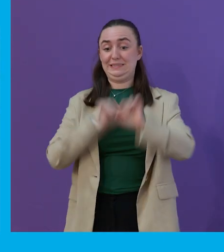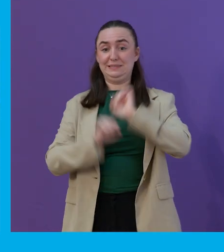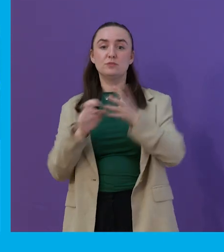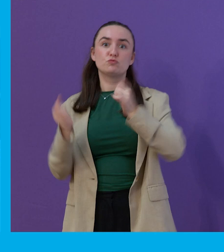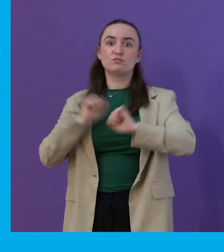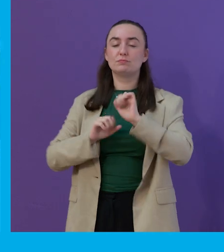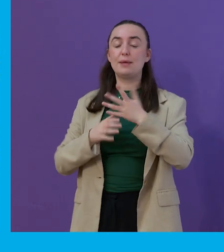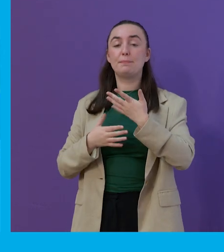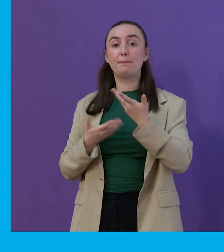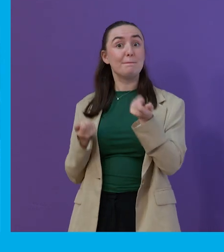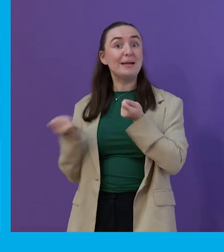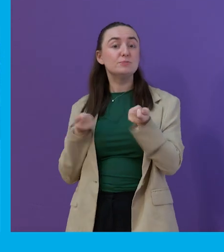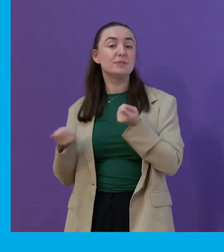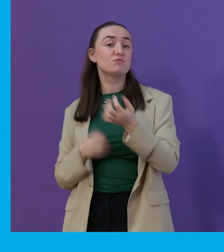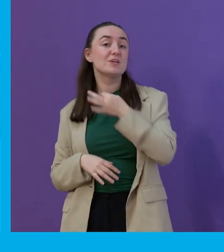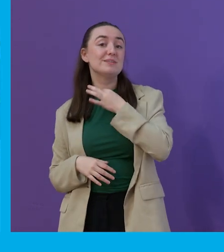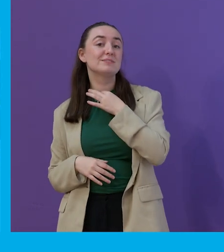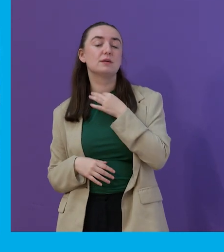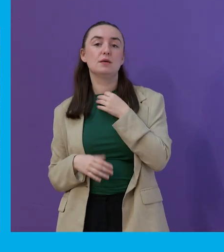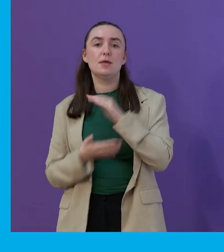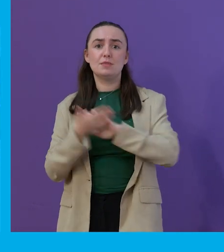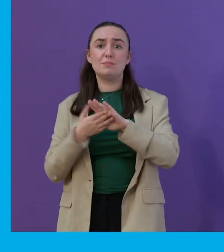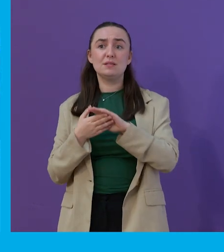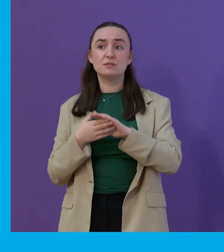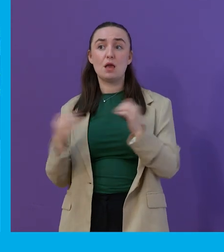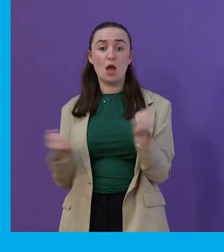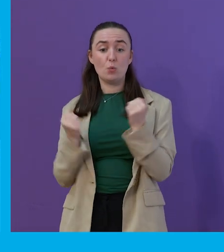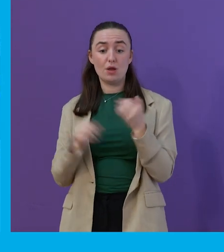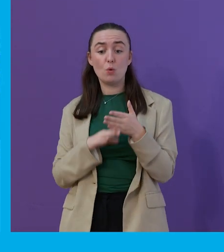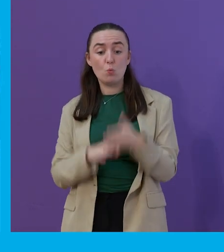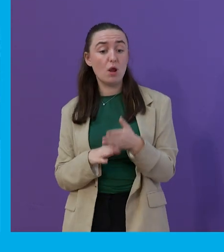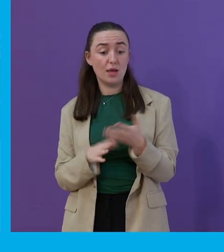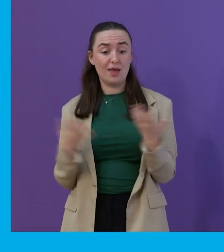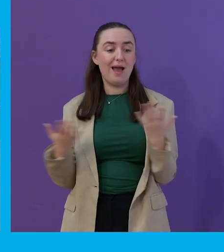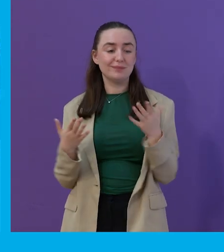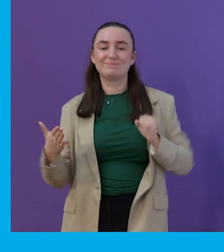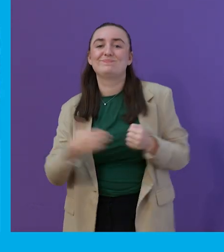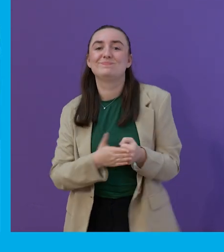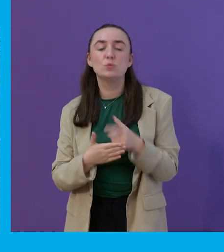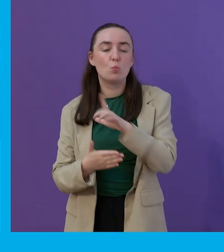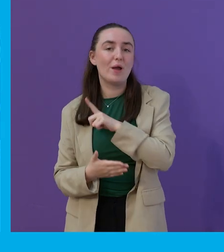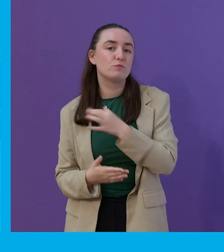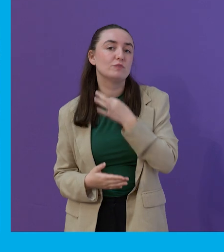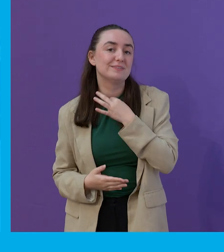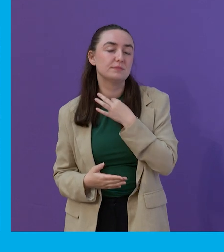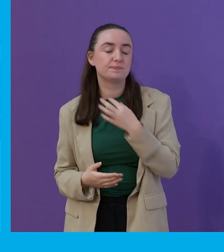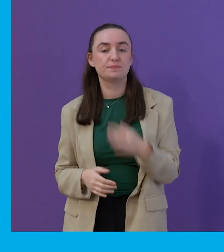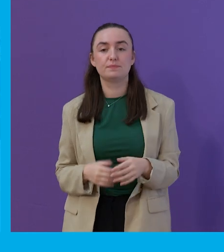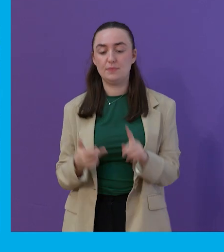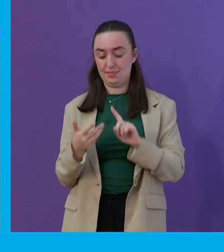management has undermined a lot of efforts across the piece to change things. And the final thing I would say